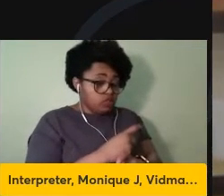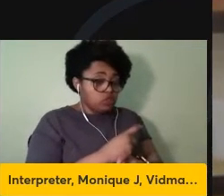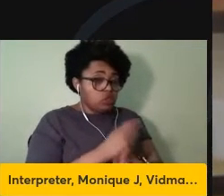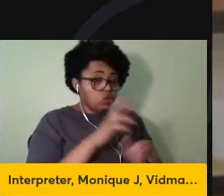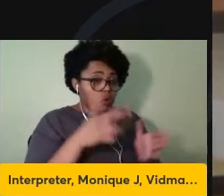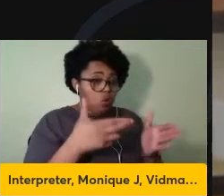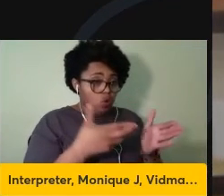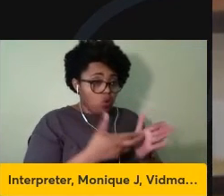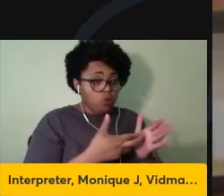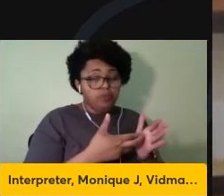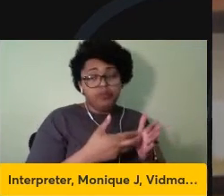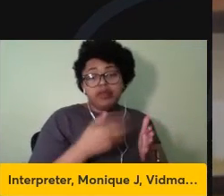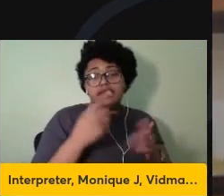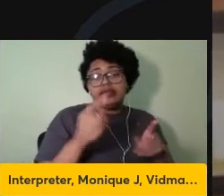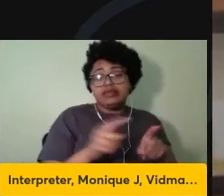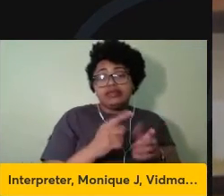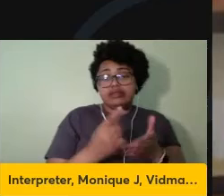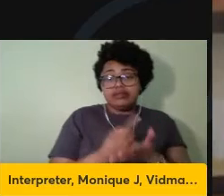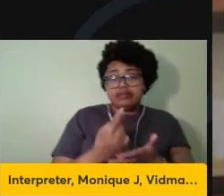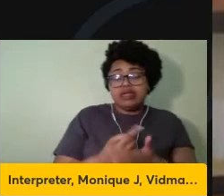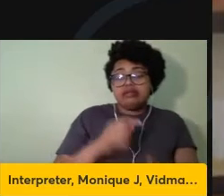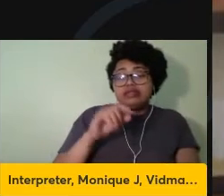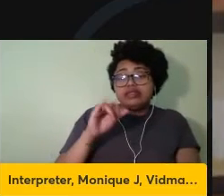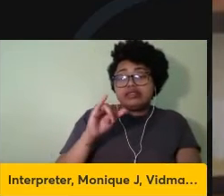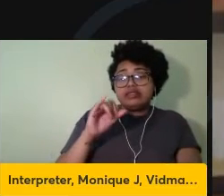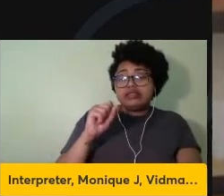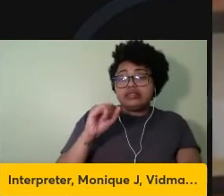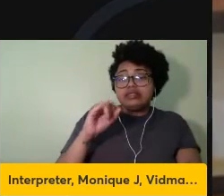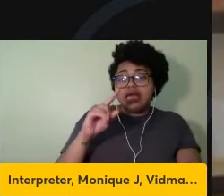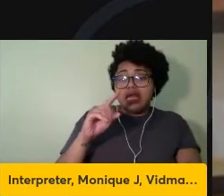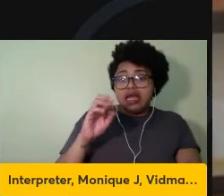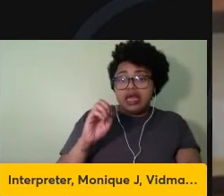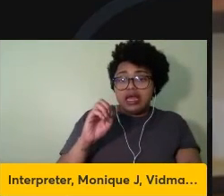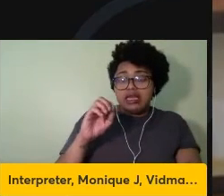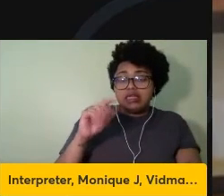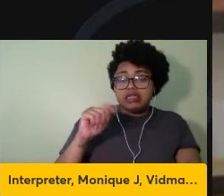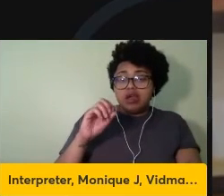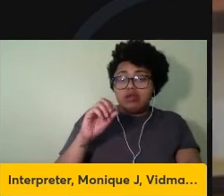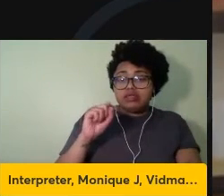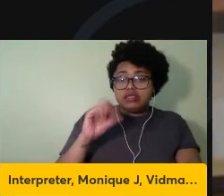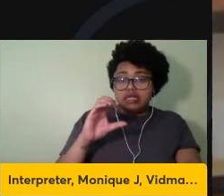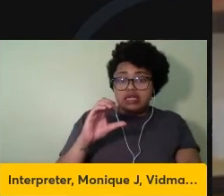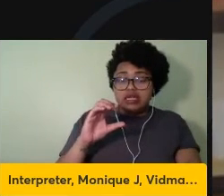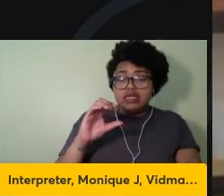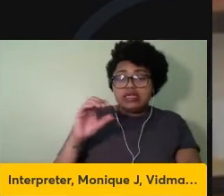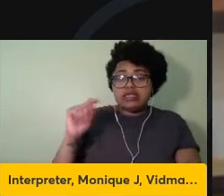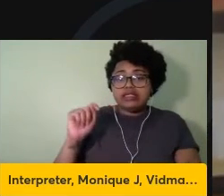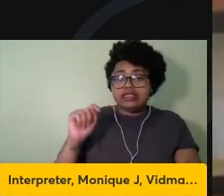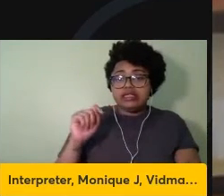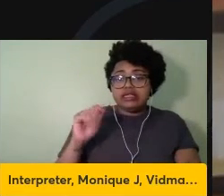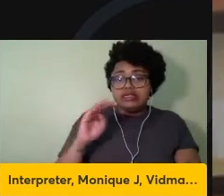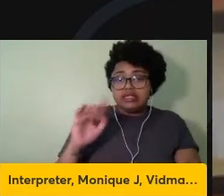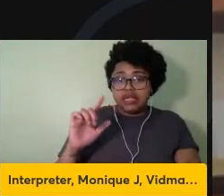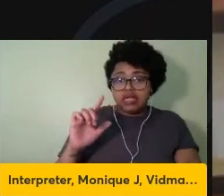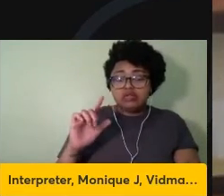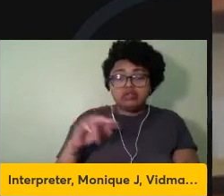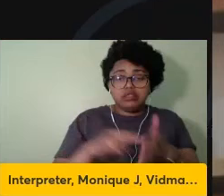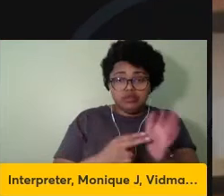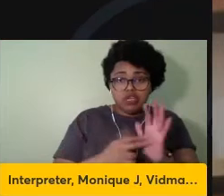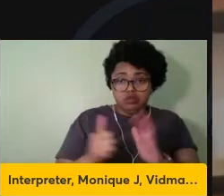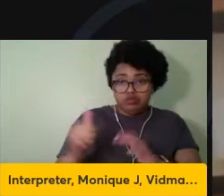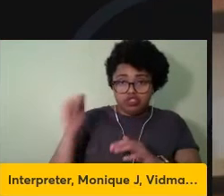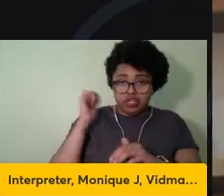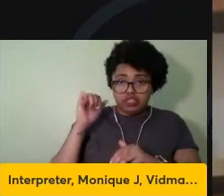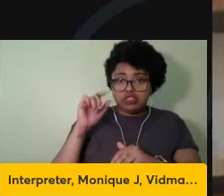tumoricidal roles, such as cytotoxic T cells often play roles in tumor immune rejection, whereas other immune populations